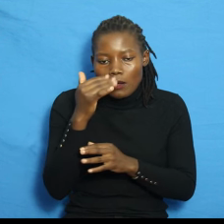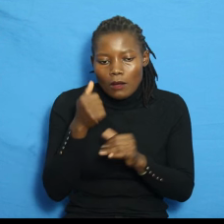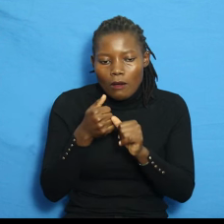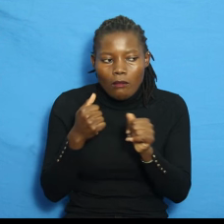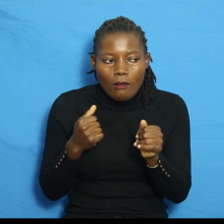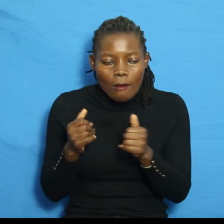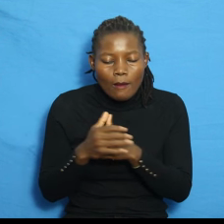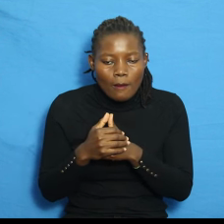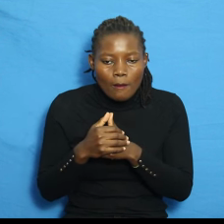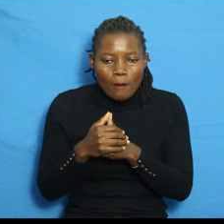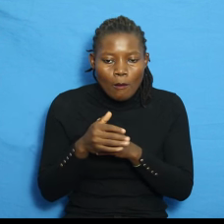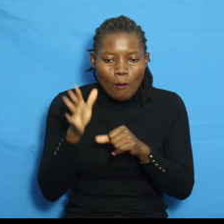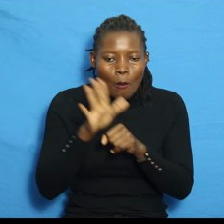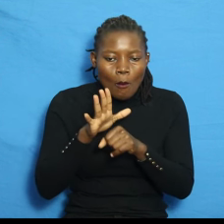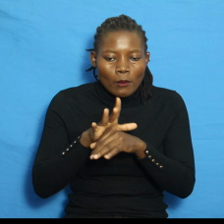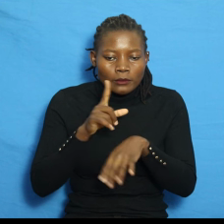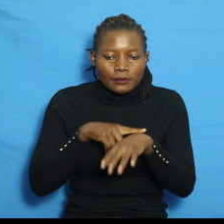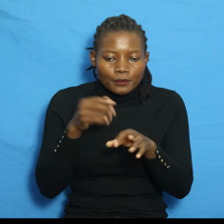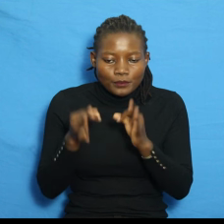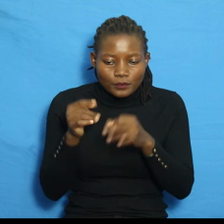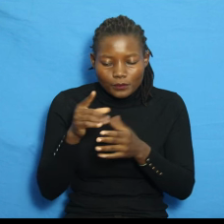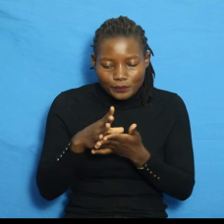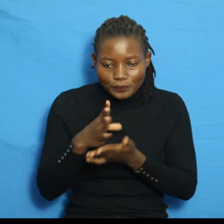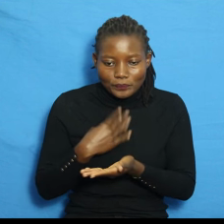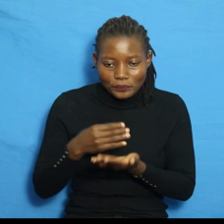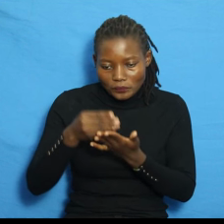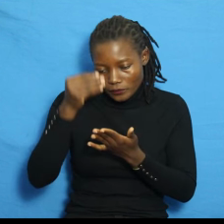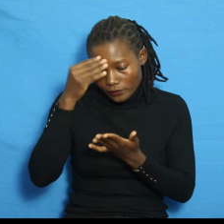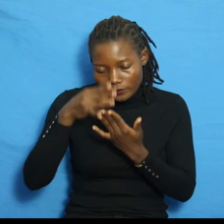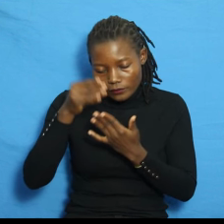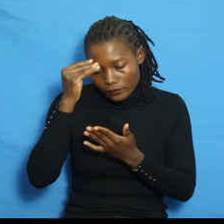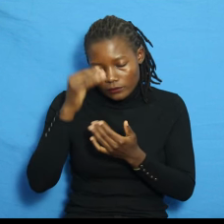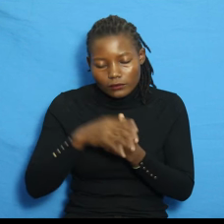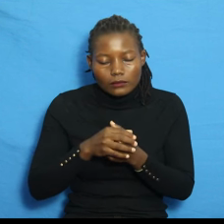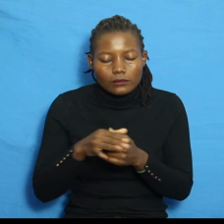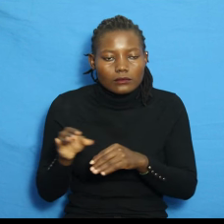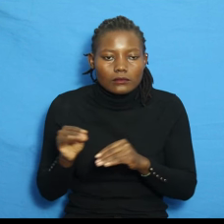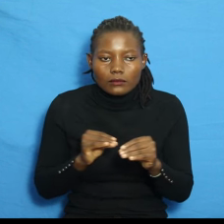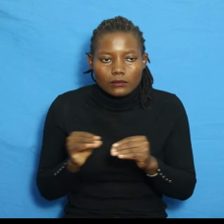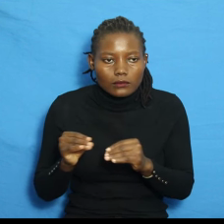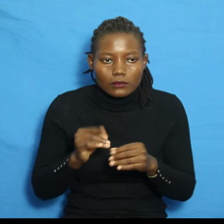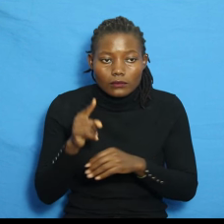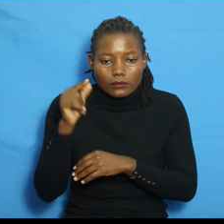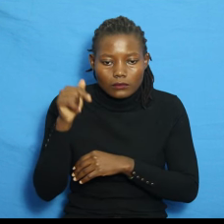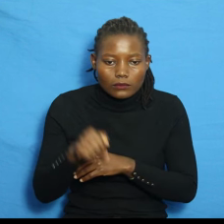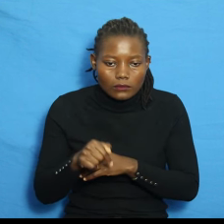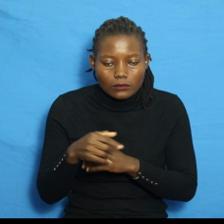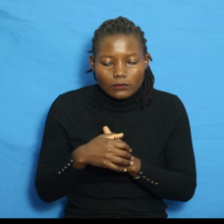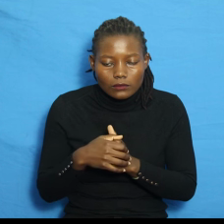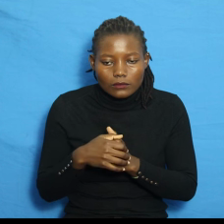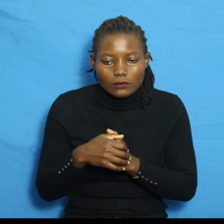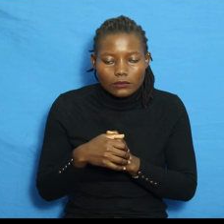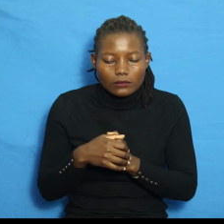gravity and the air resistance. A lot of times, if you want to study projectile